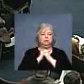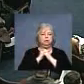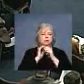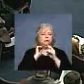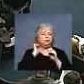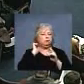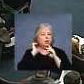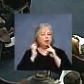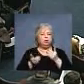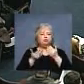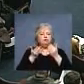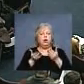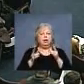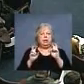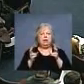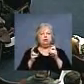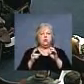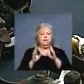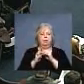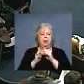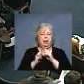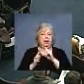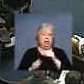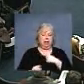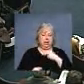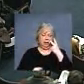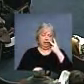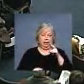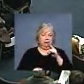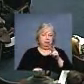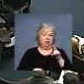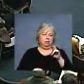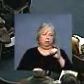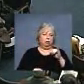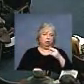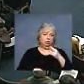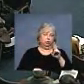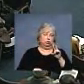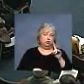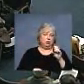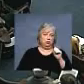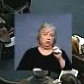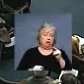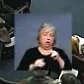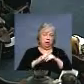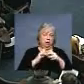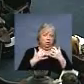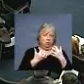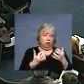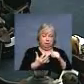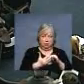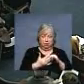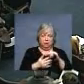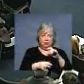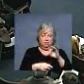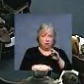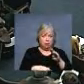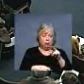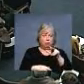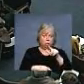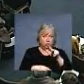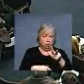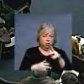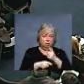you raised the issue of the meeting. I see Mr. Richardson in the audience. Is that February 23rd? An accurate time and date? What time?